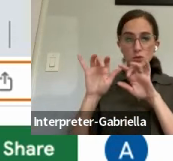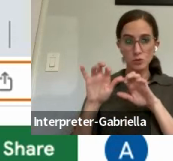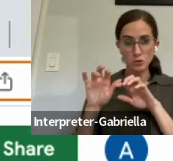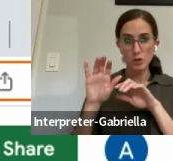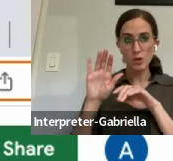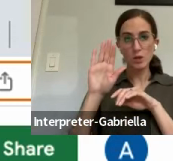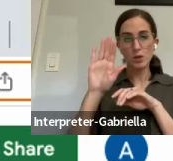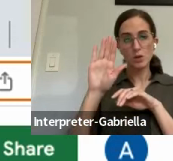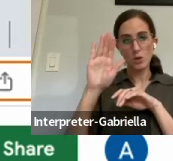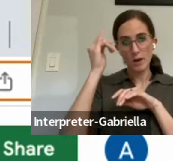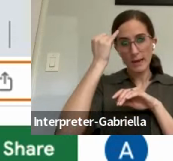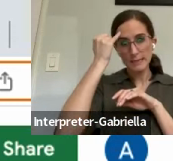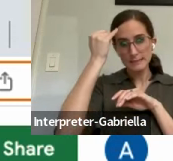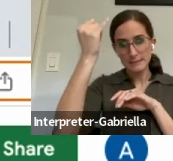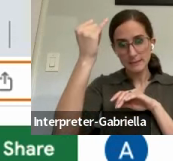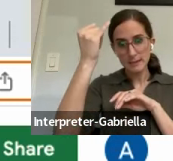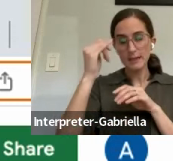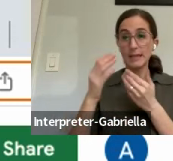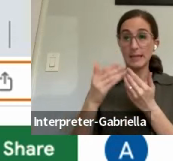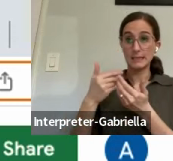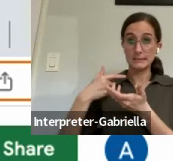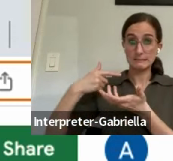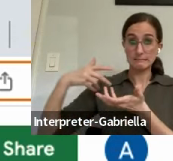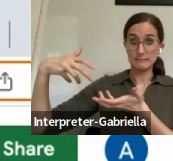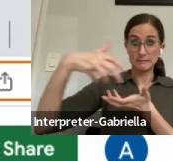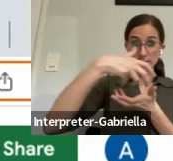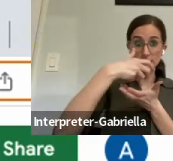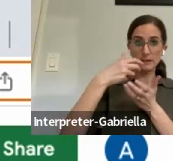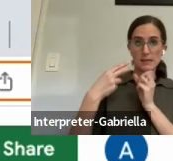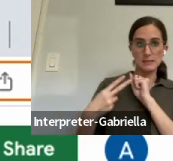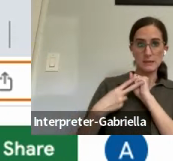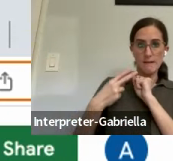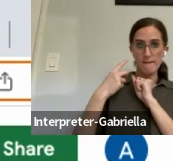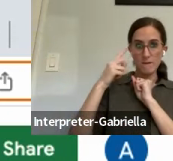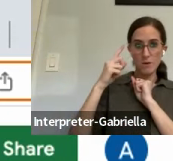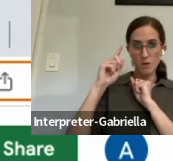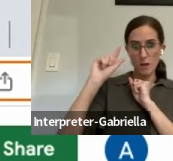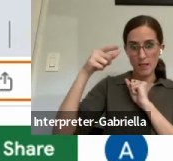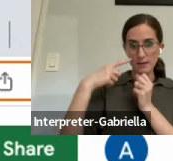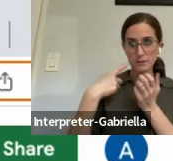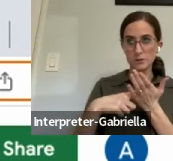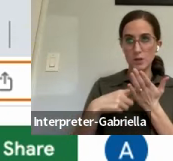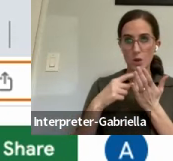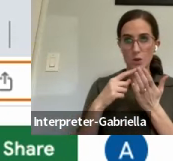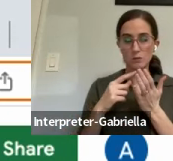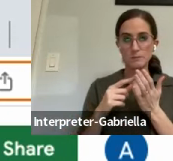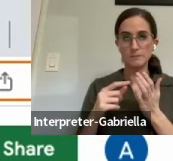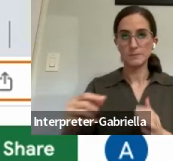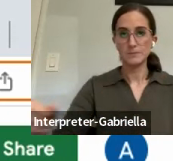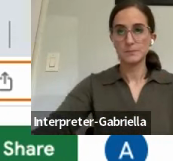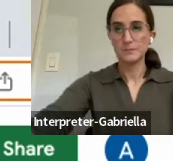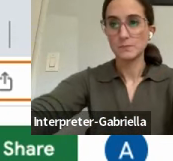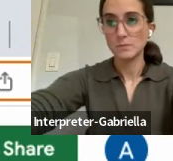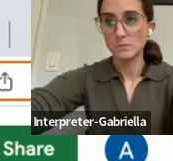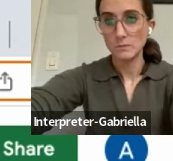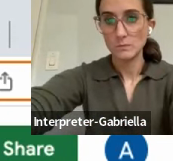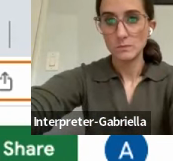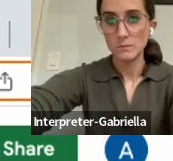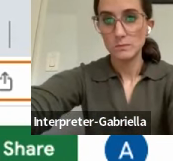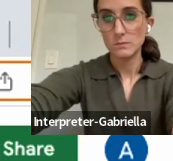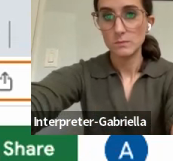easily populate those and then have discussion about them. Hope that's okay with everybody. Entonces quiero poner en pausa un momento de la conversación.